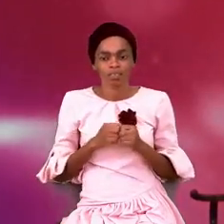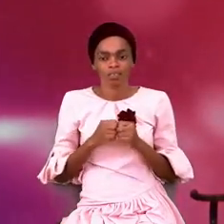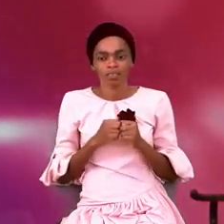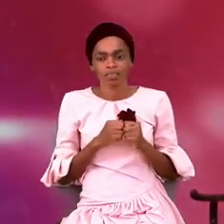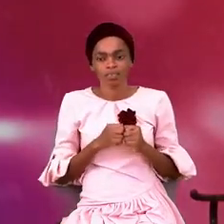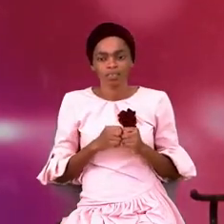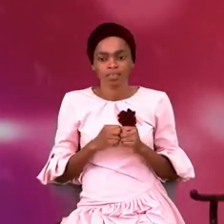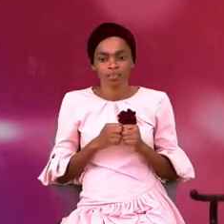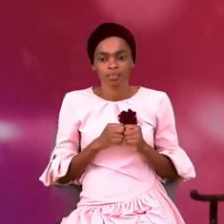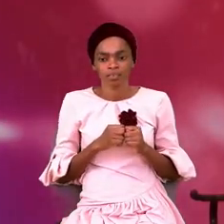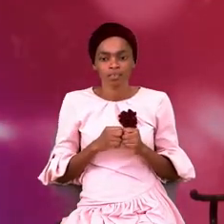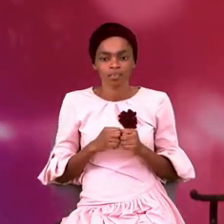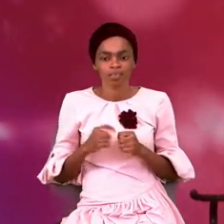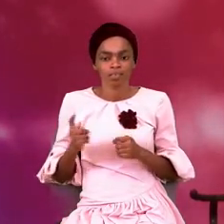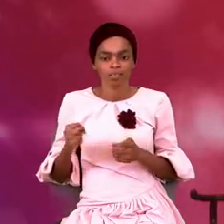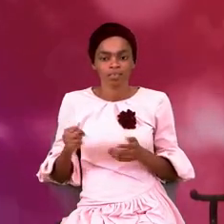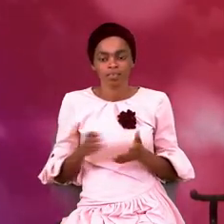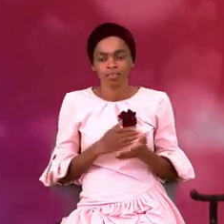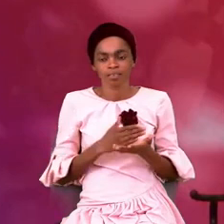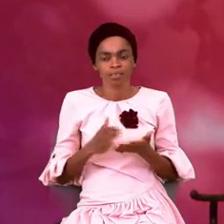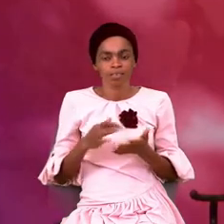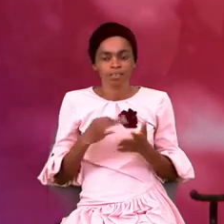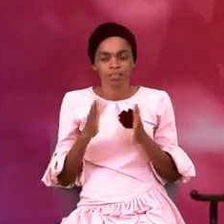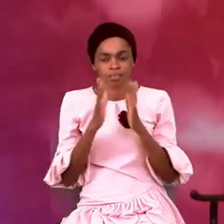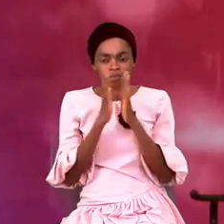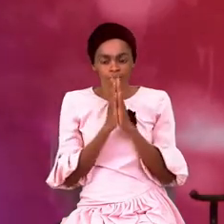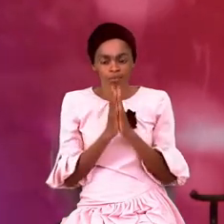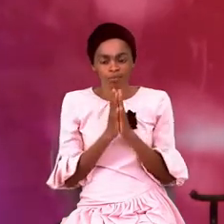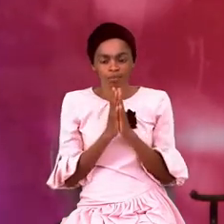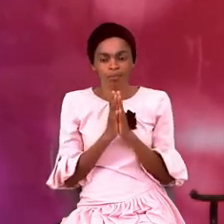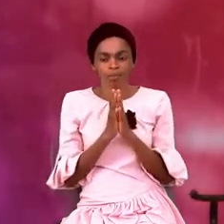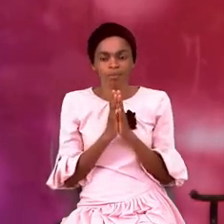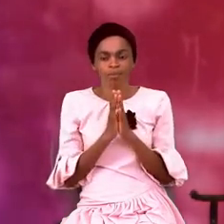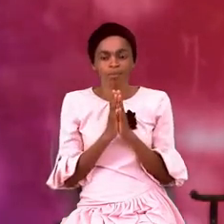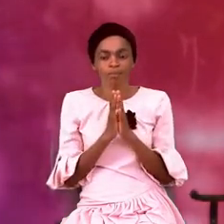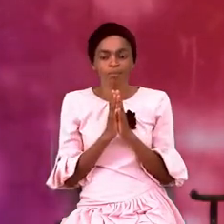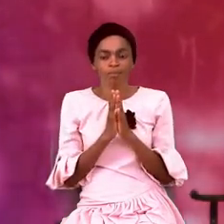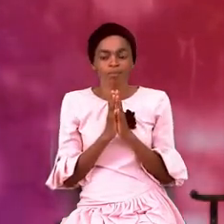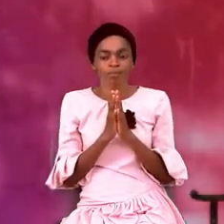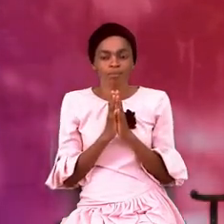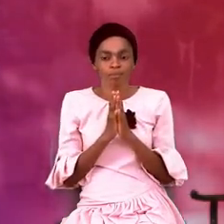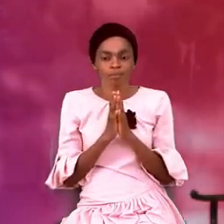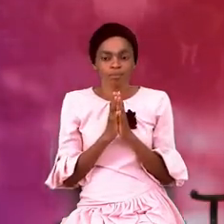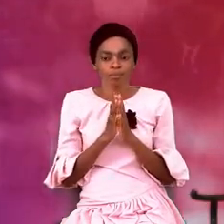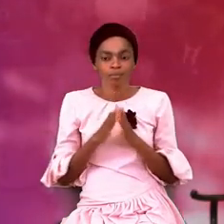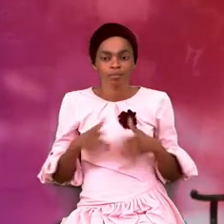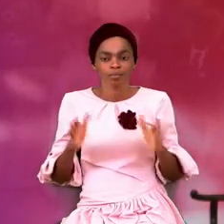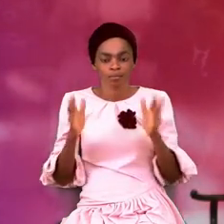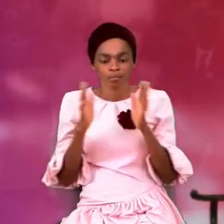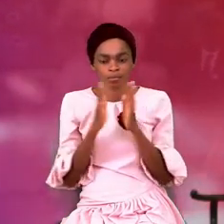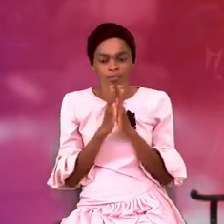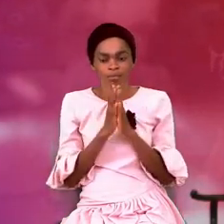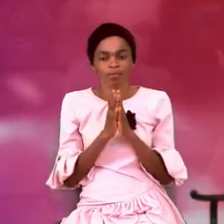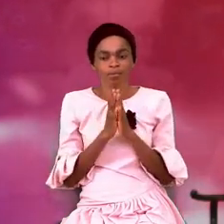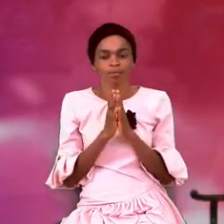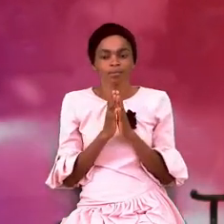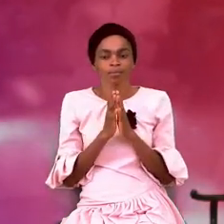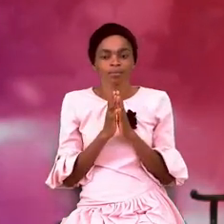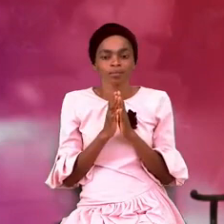countries. Say, oh God, hear the cry of your people.